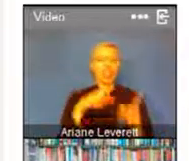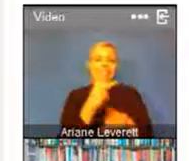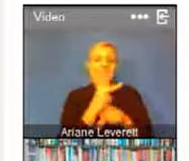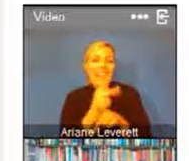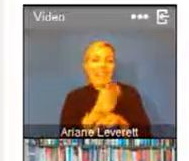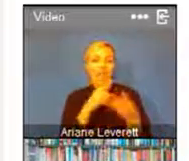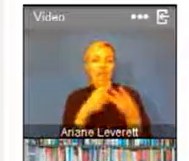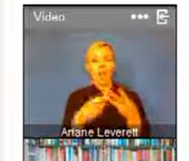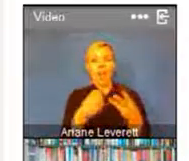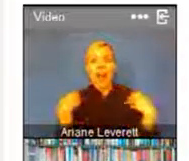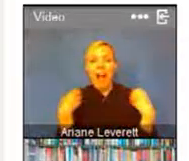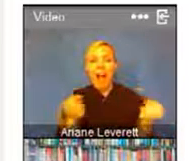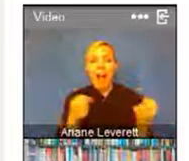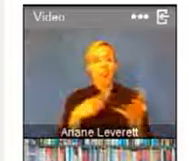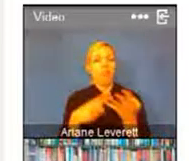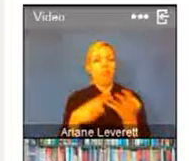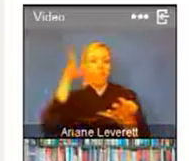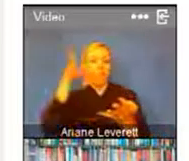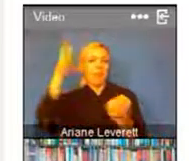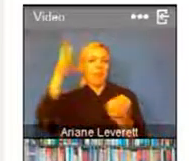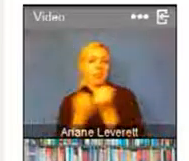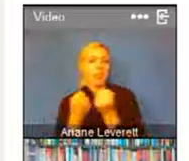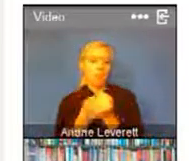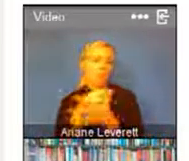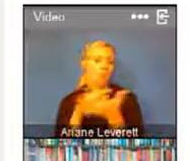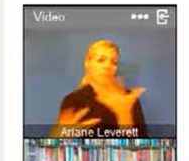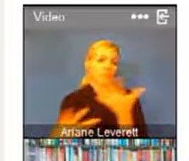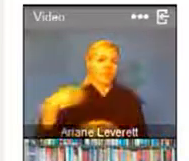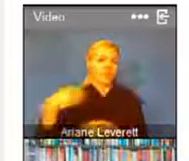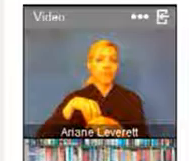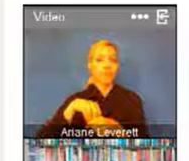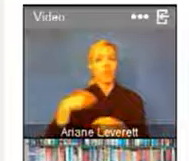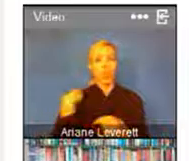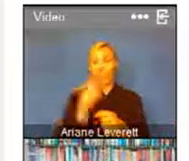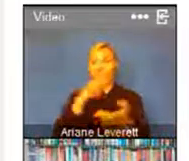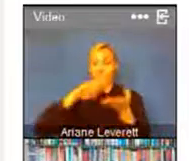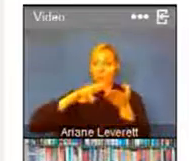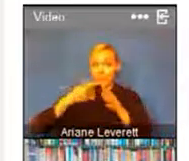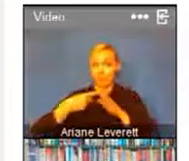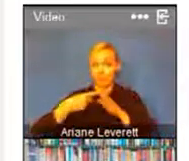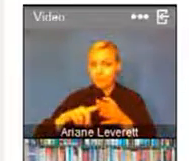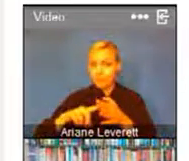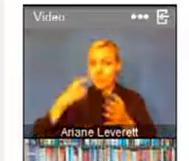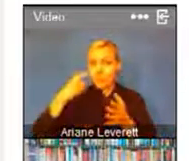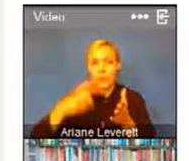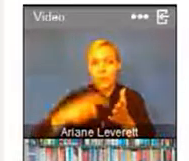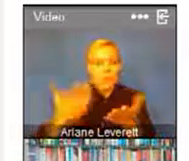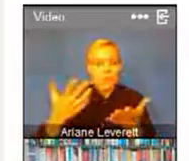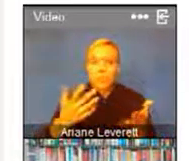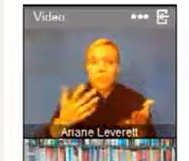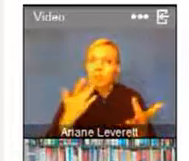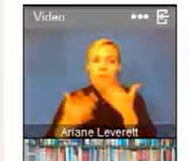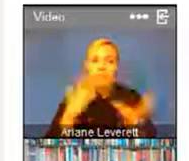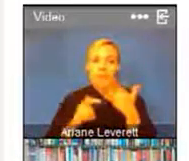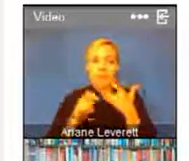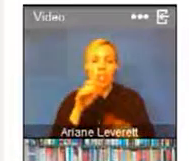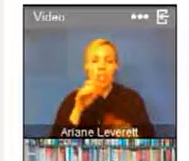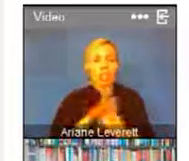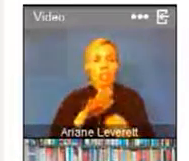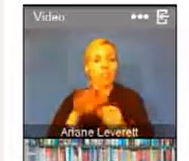Also knowing exactly that it's very important to combine multidisciplinary health, nutrition, childcare, education and